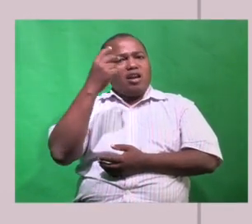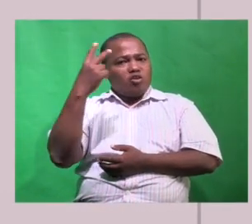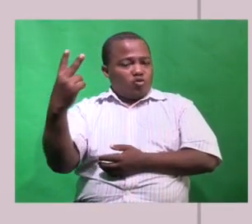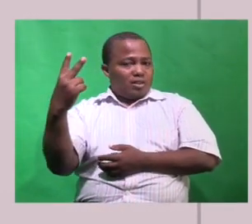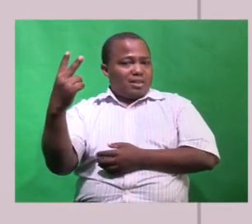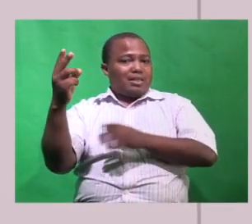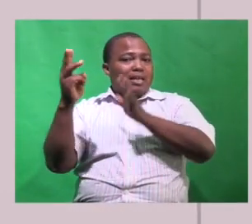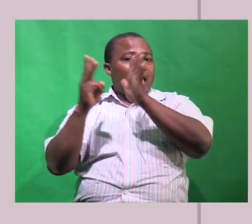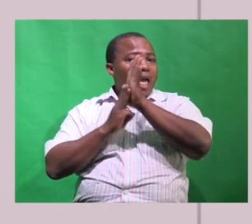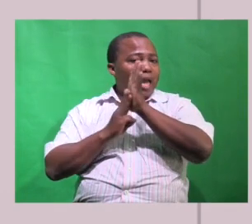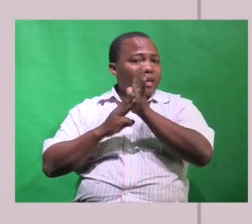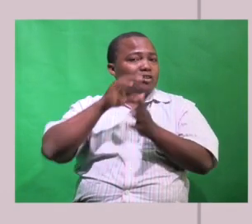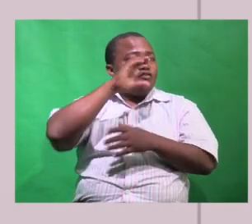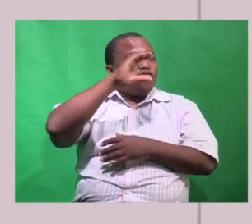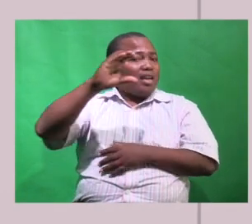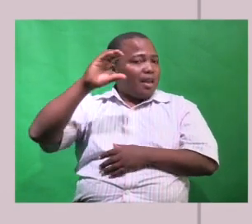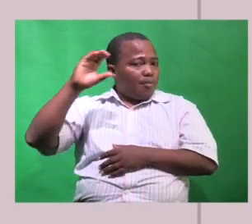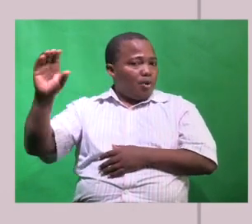February